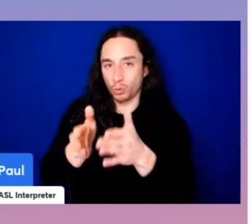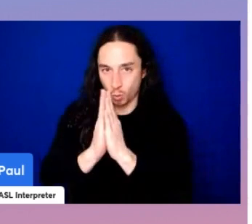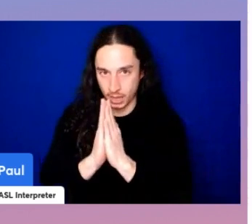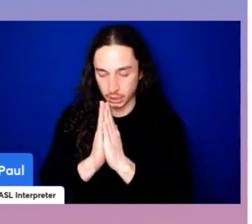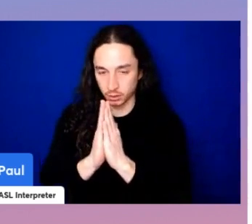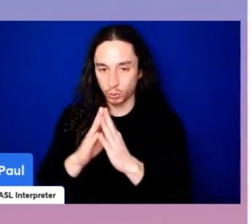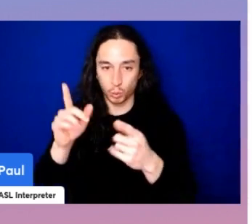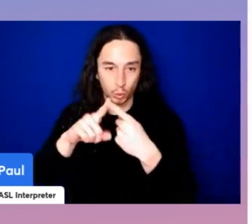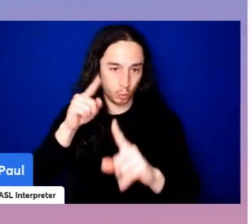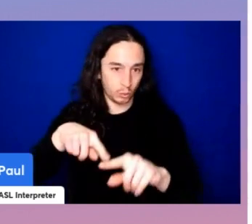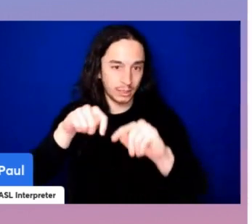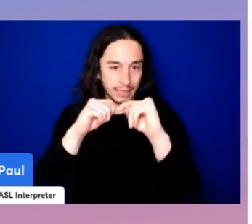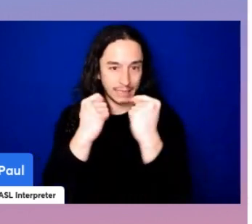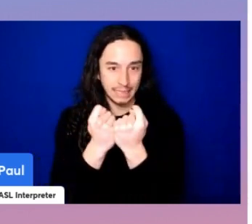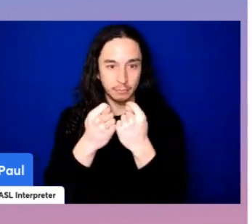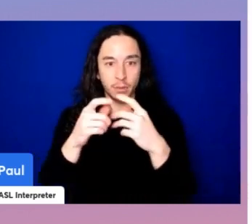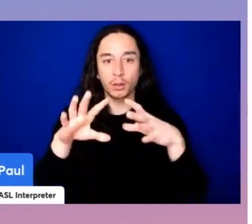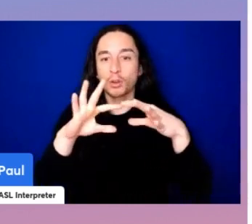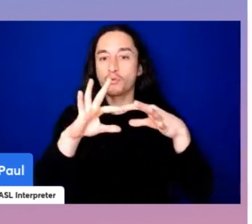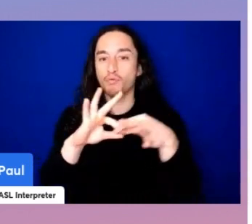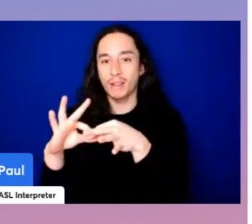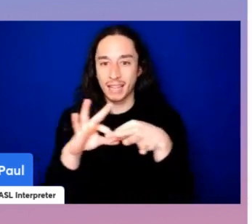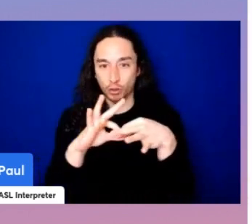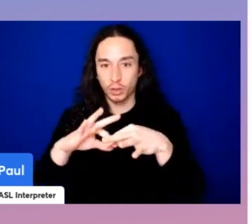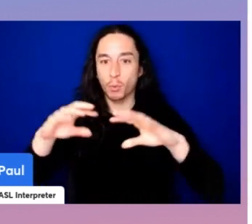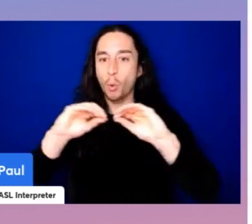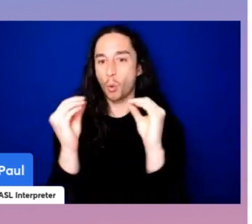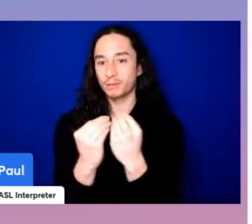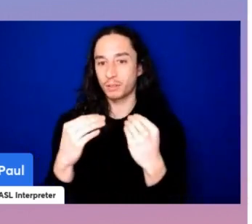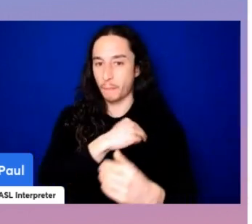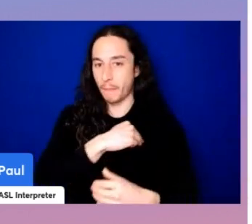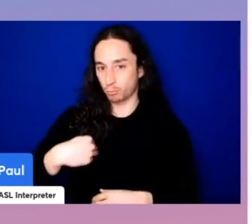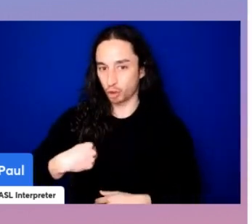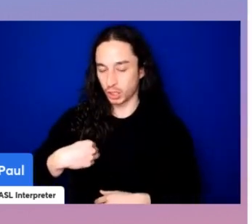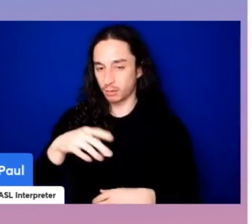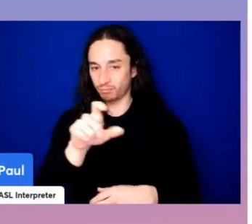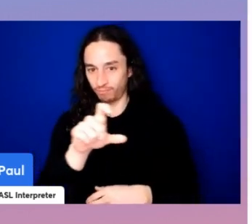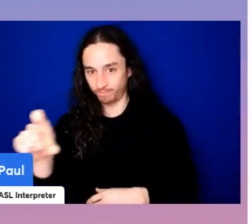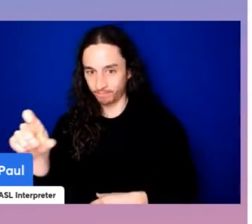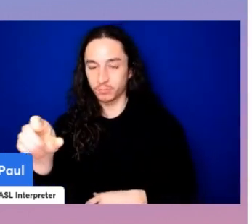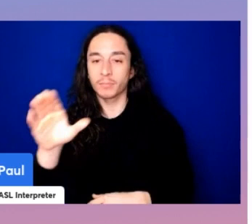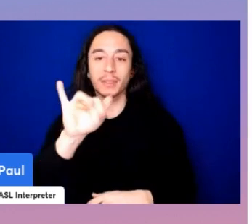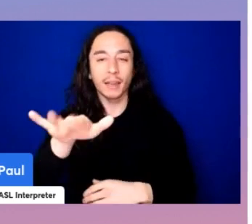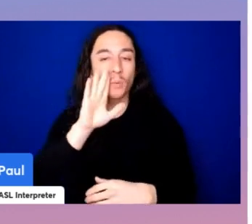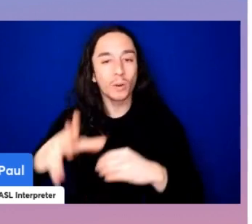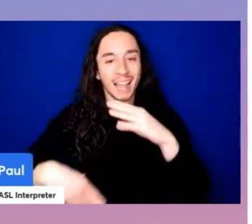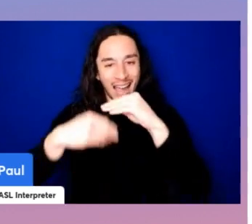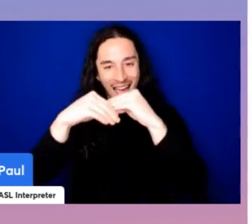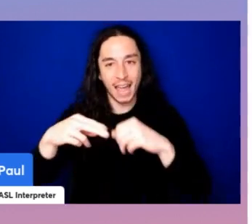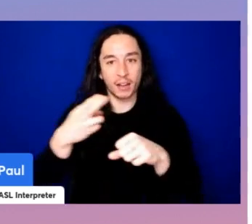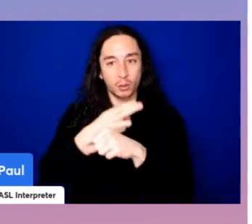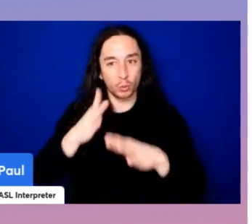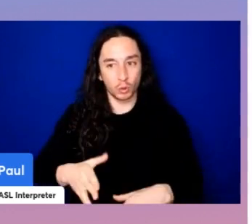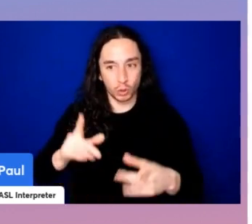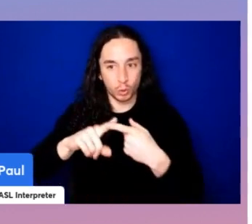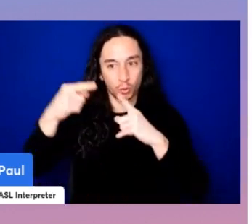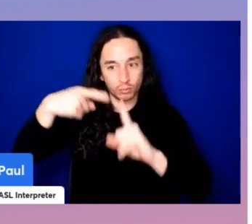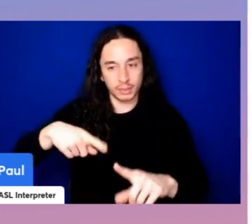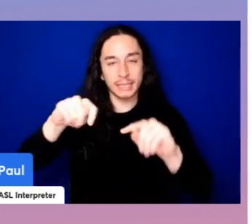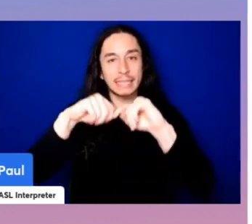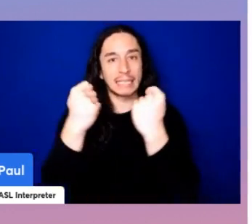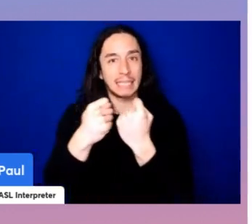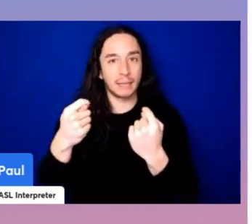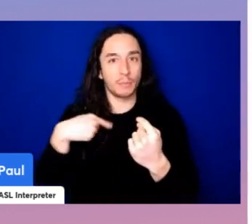team relationships organization memberships, which will add a user to the team